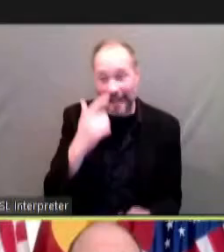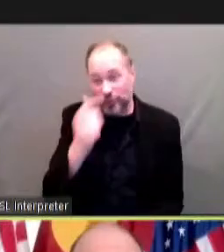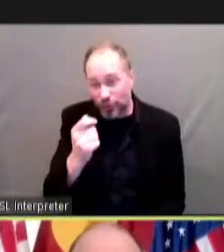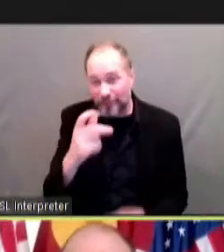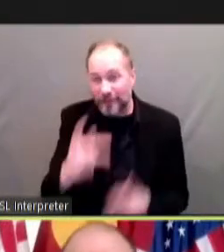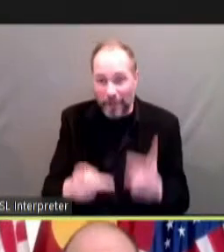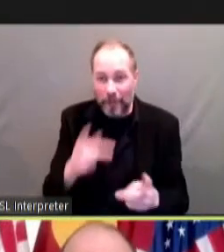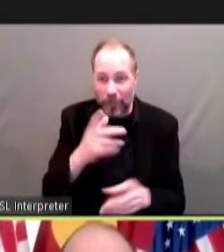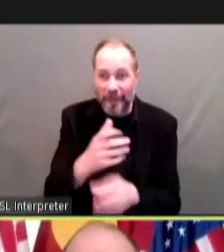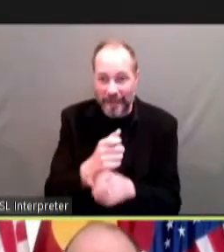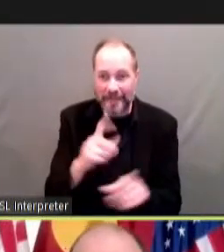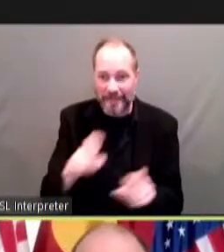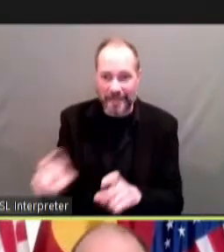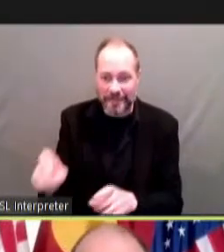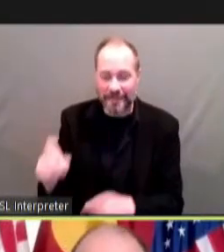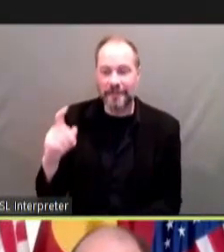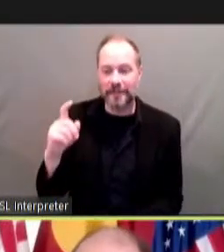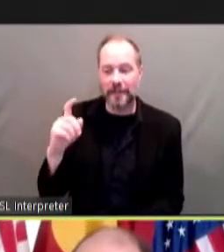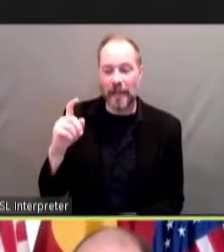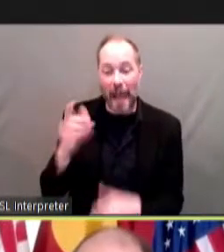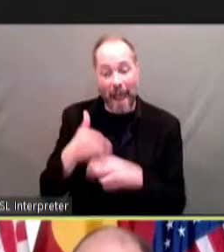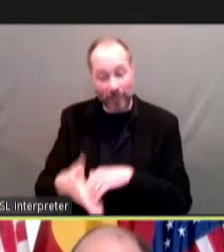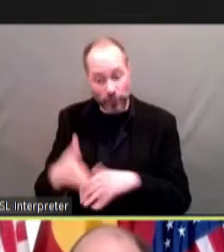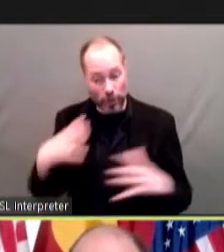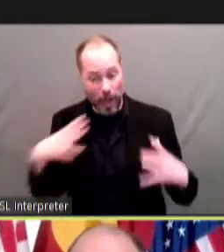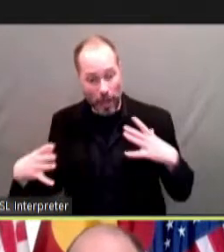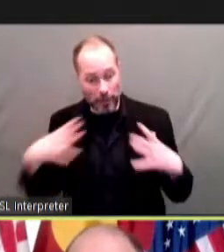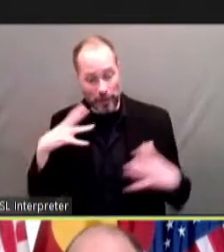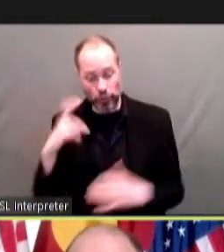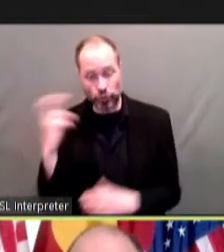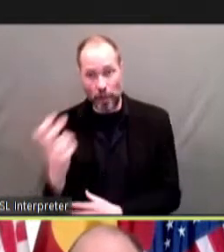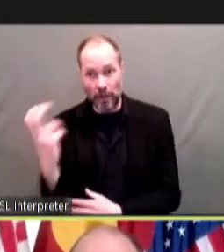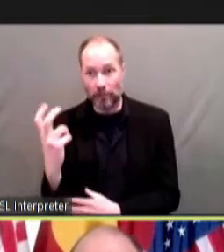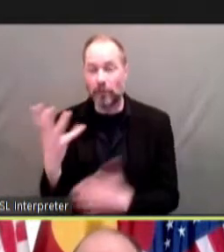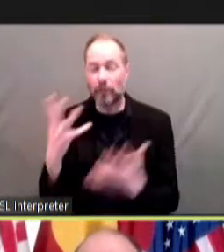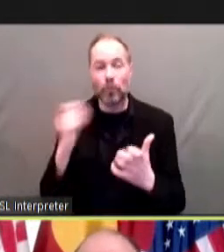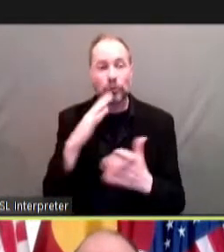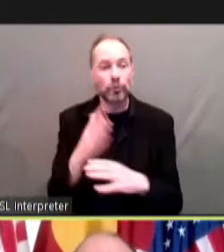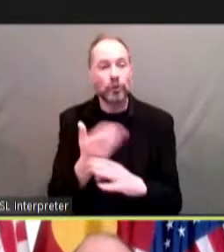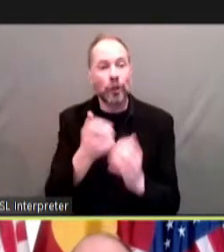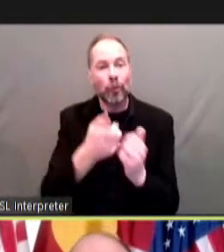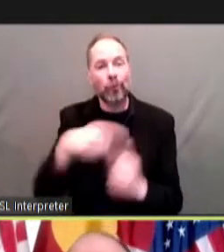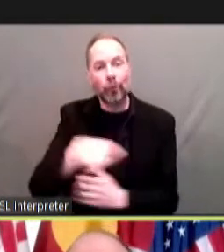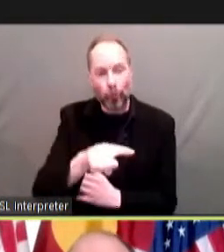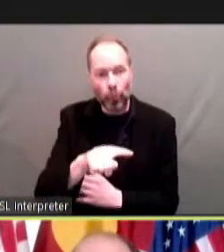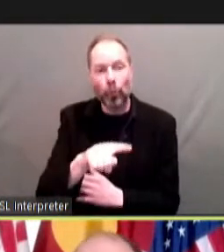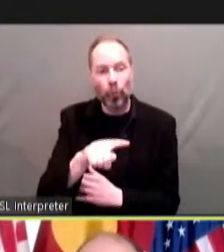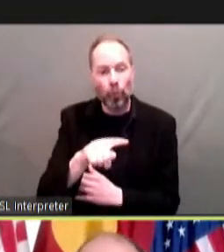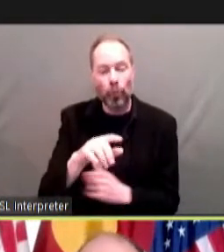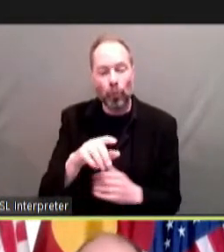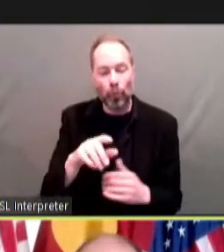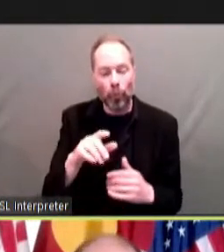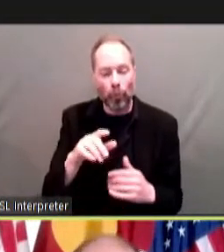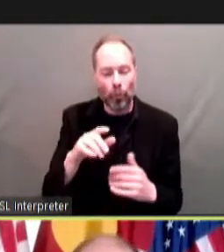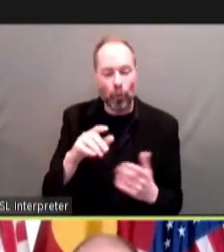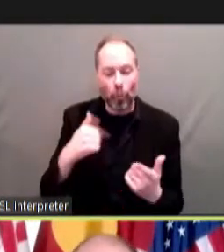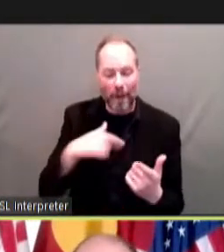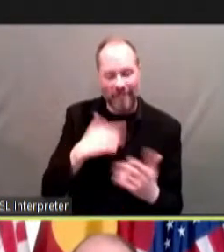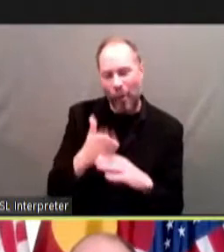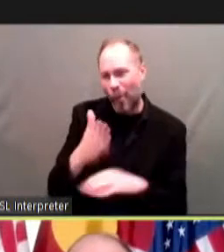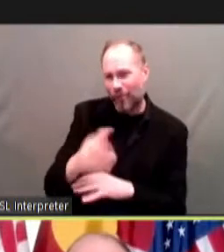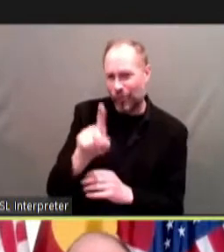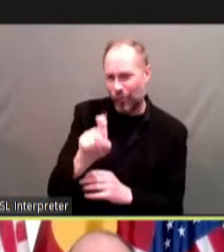tested before holiday travel, after holiday travel. I wanted to share with you how to do that. We have over 150